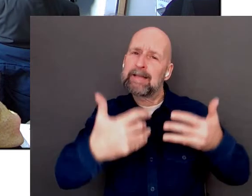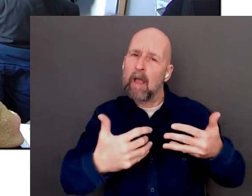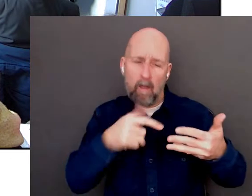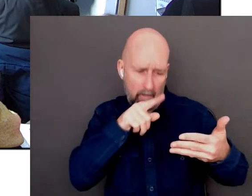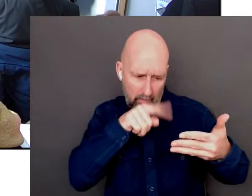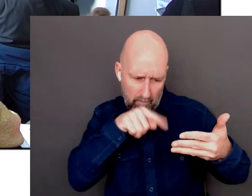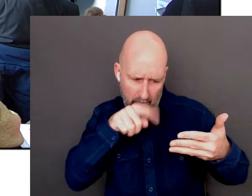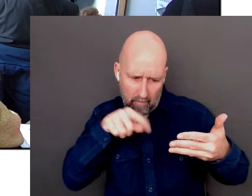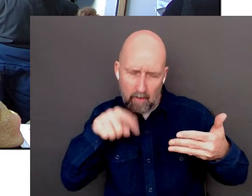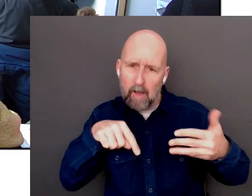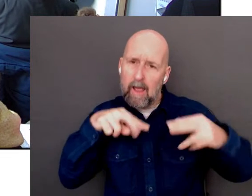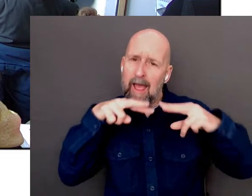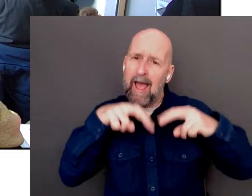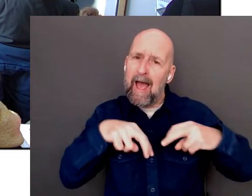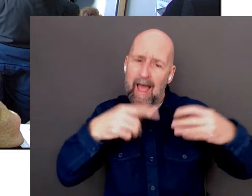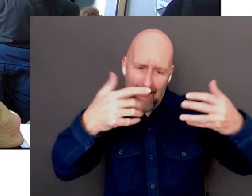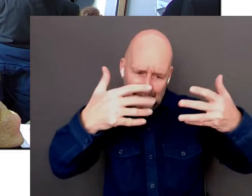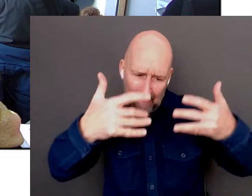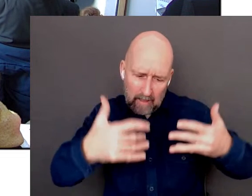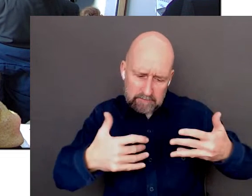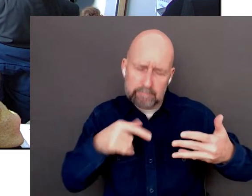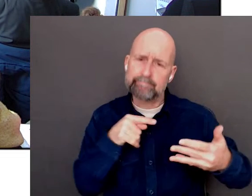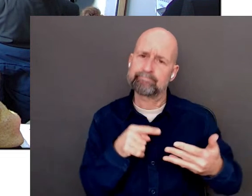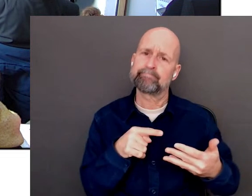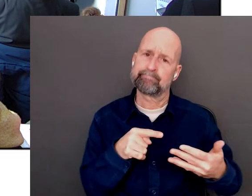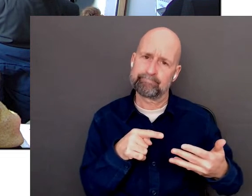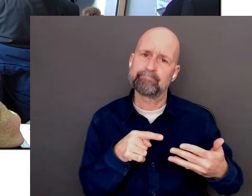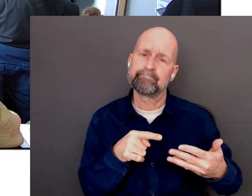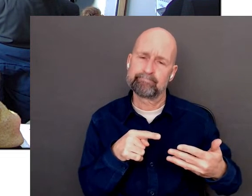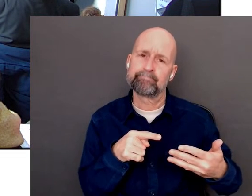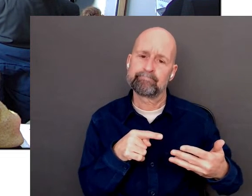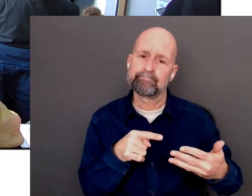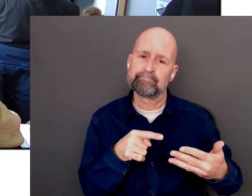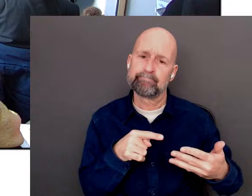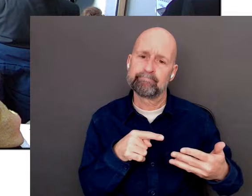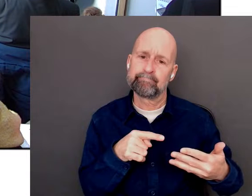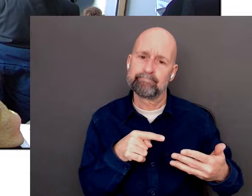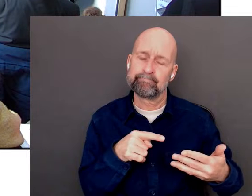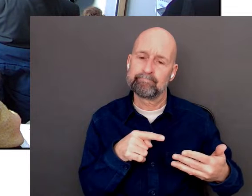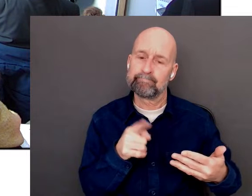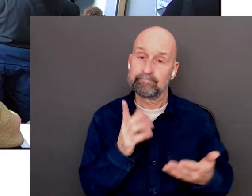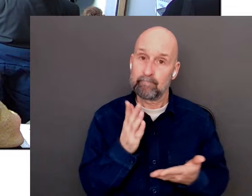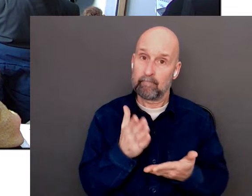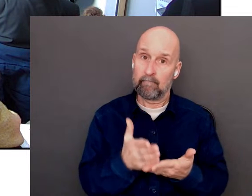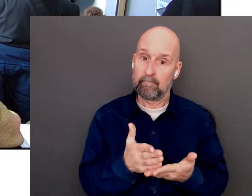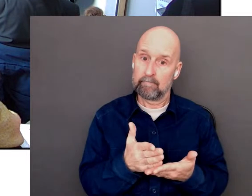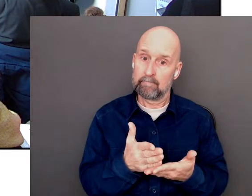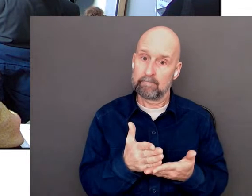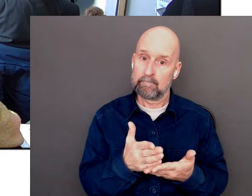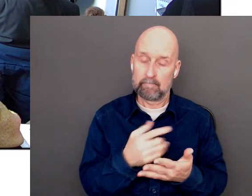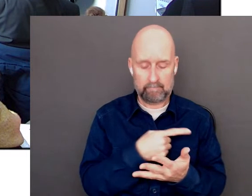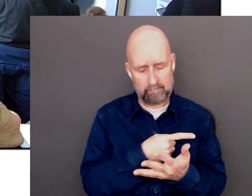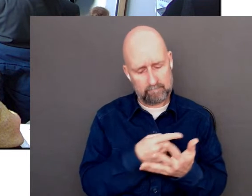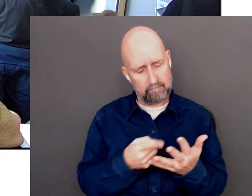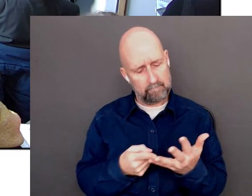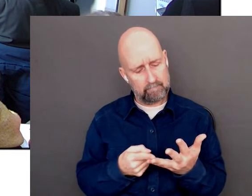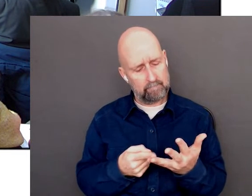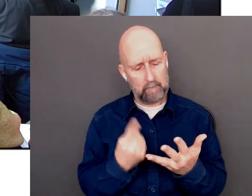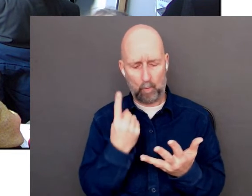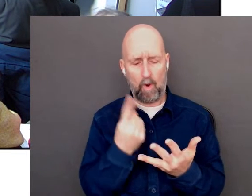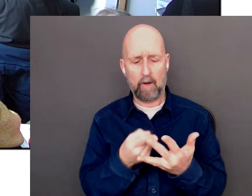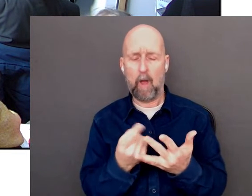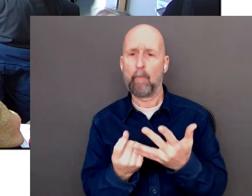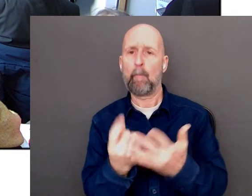analyzing it that it wasn't really aligned in particular moment. It was